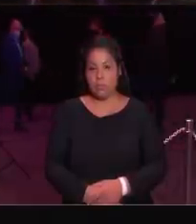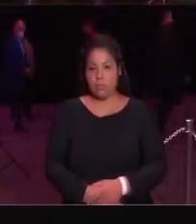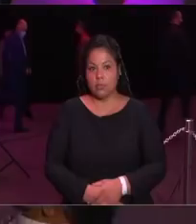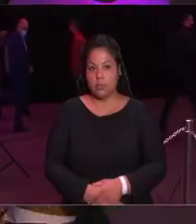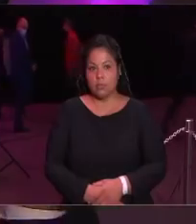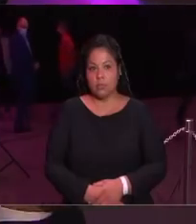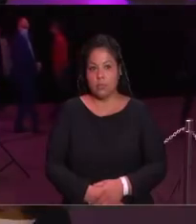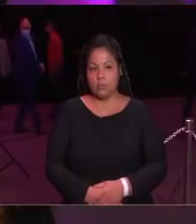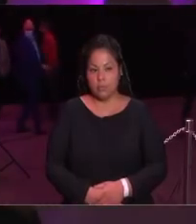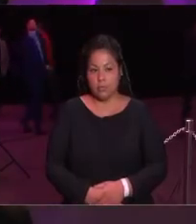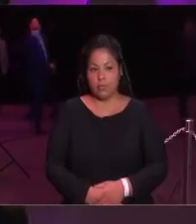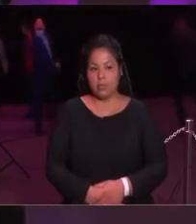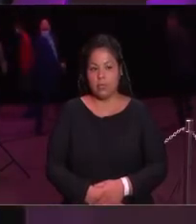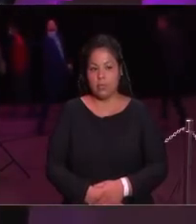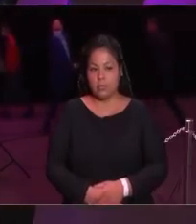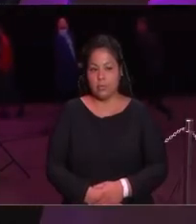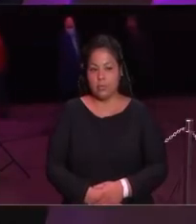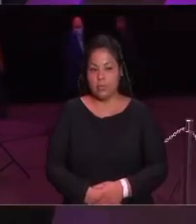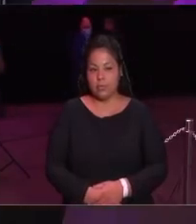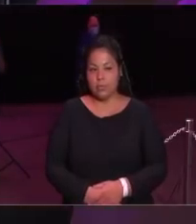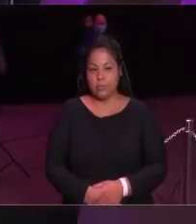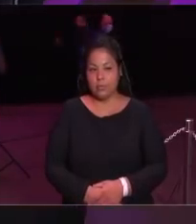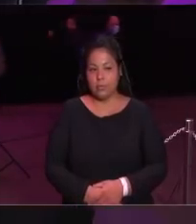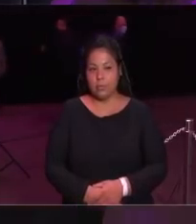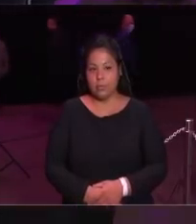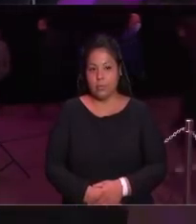So much.